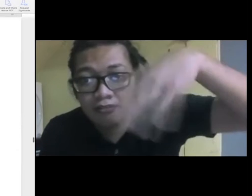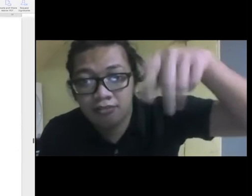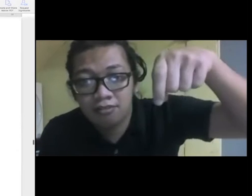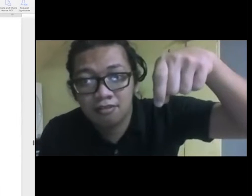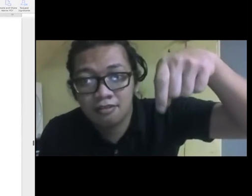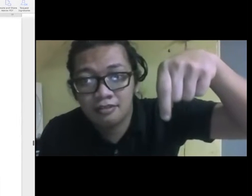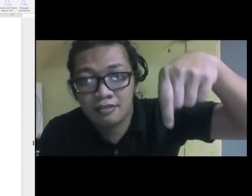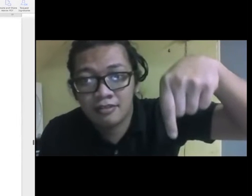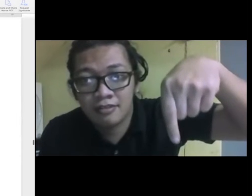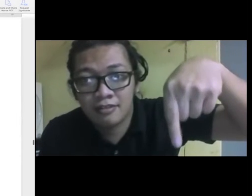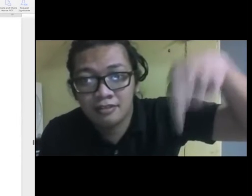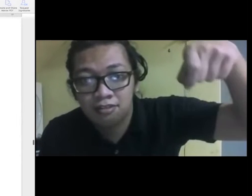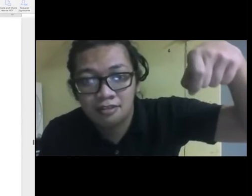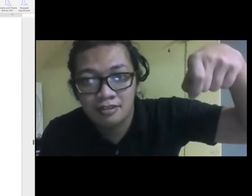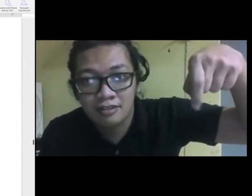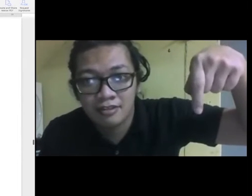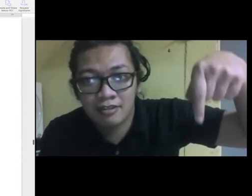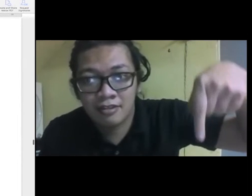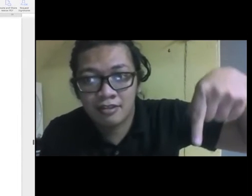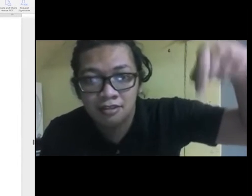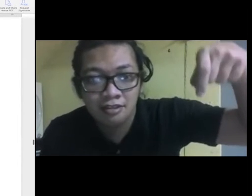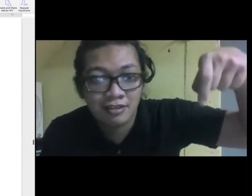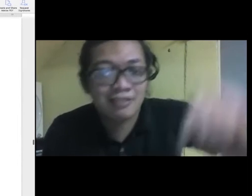Since I'm right, go down.